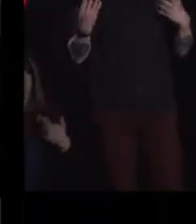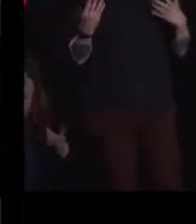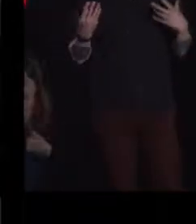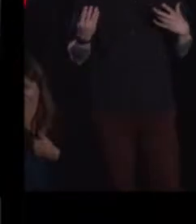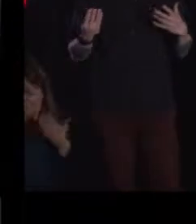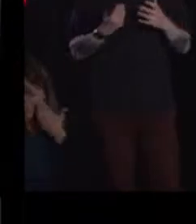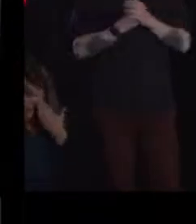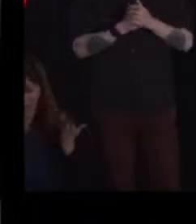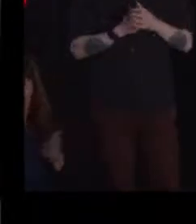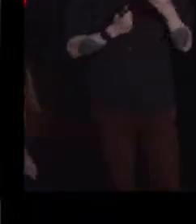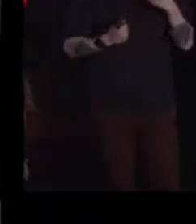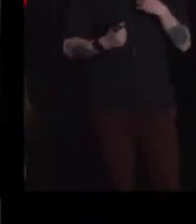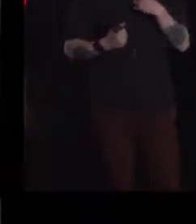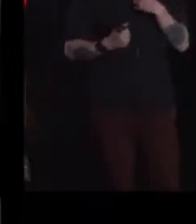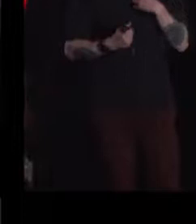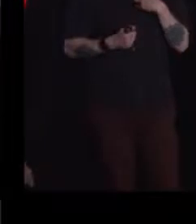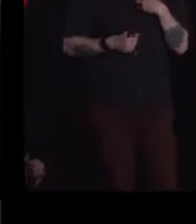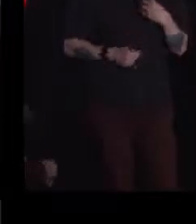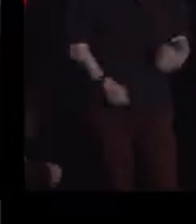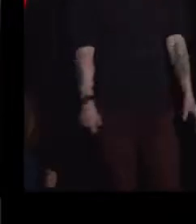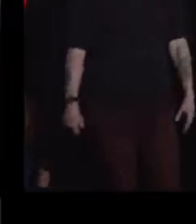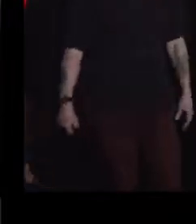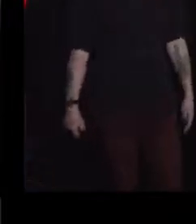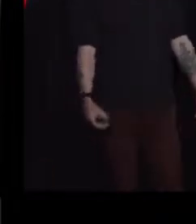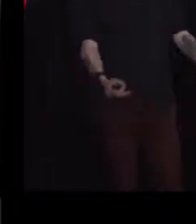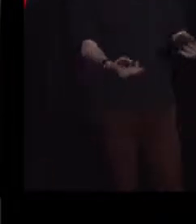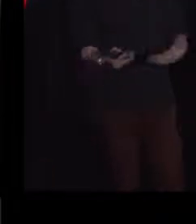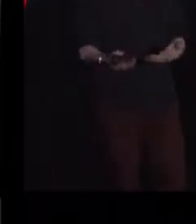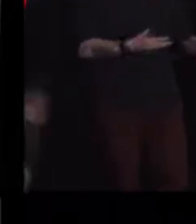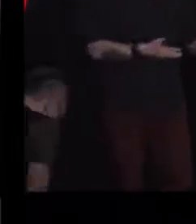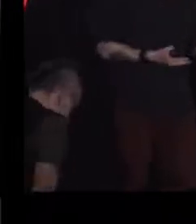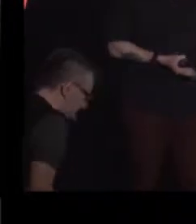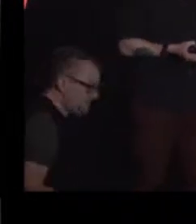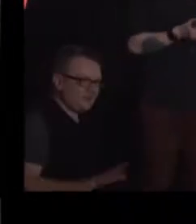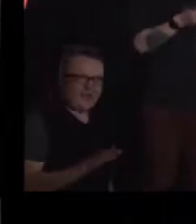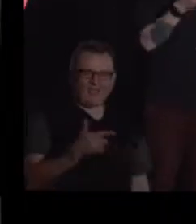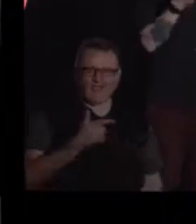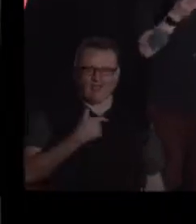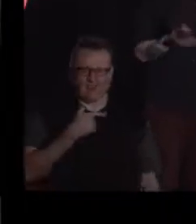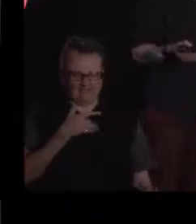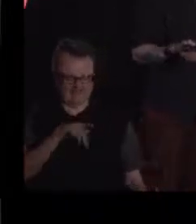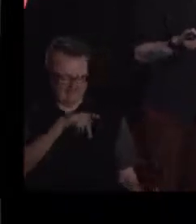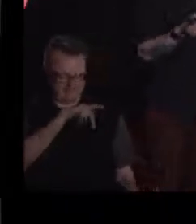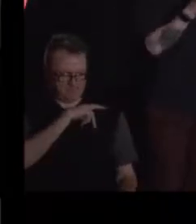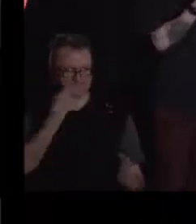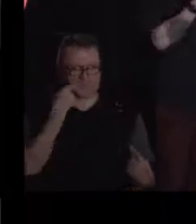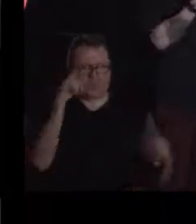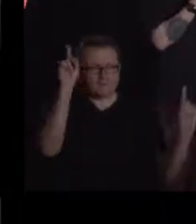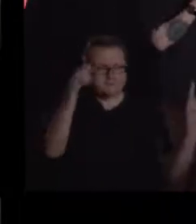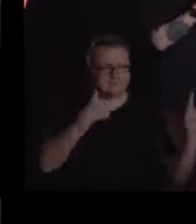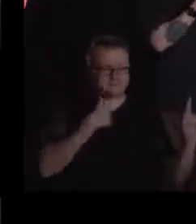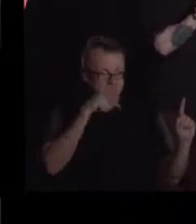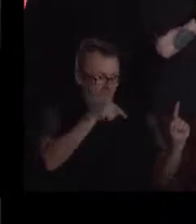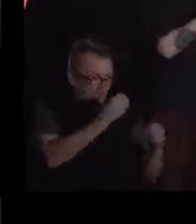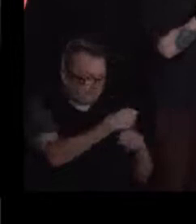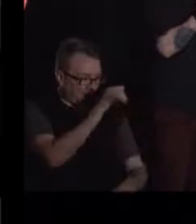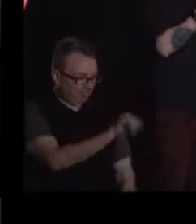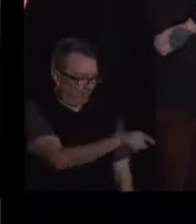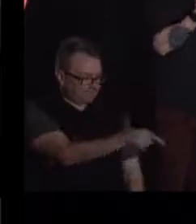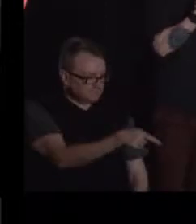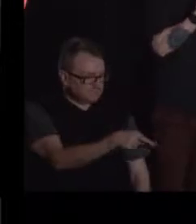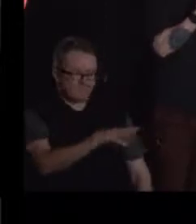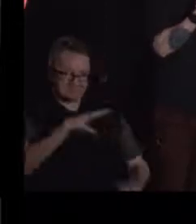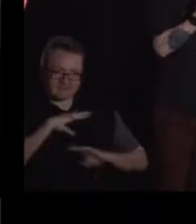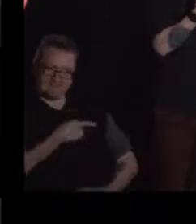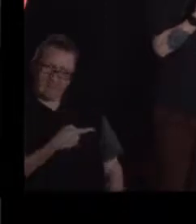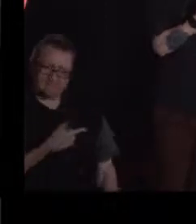It's that just personal accomplishment that it's like, sweet, well, I've done this. It's not the world's greatest, but I'm happy